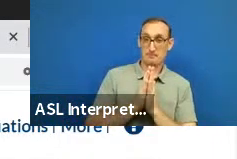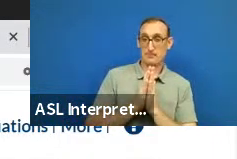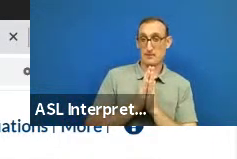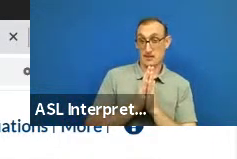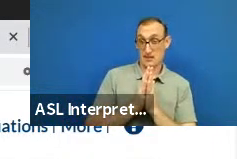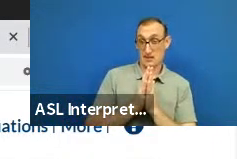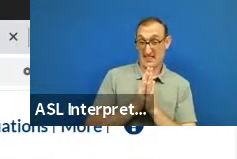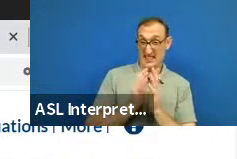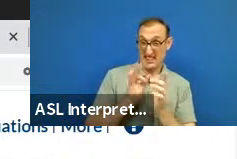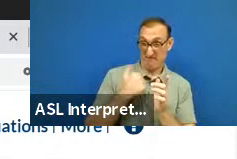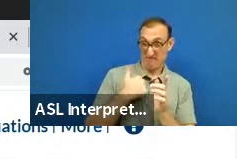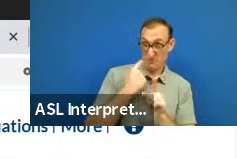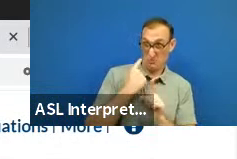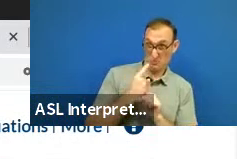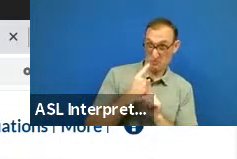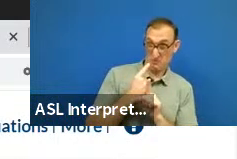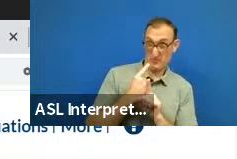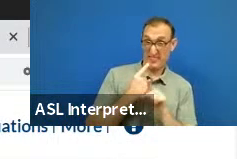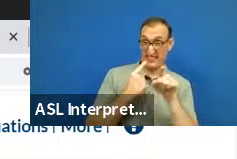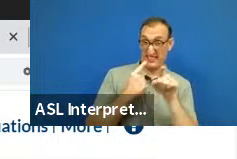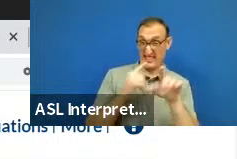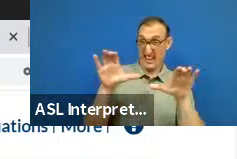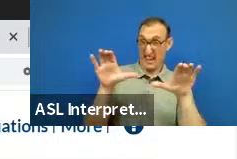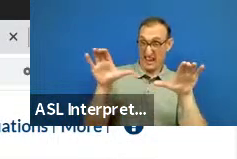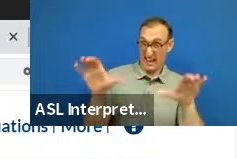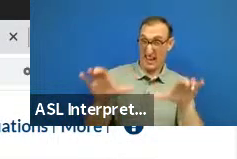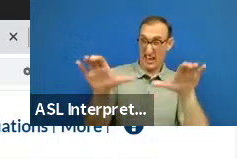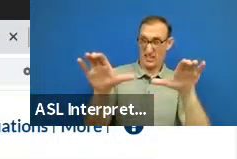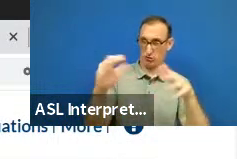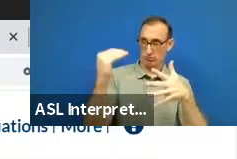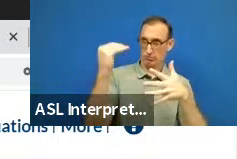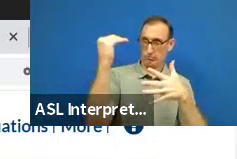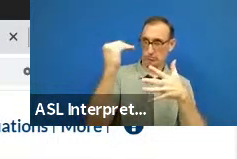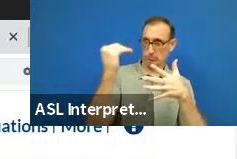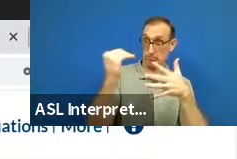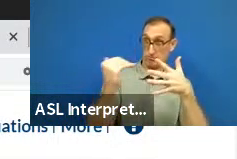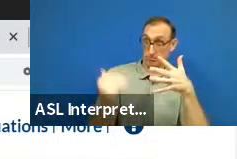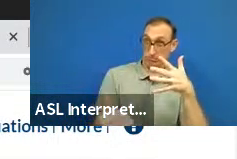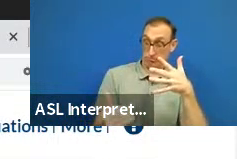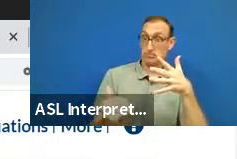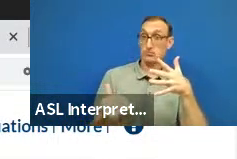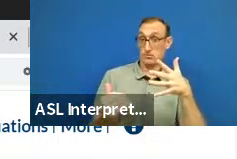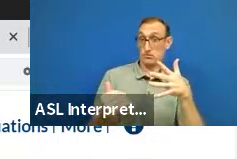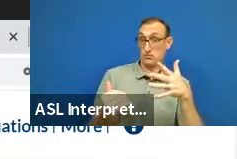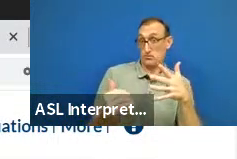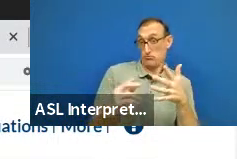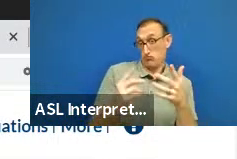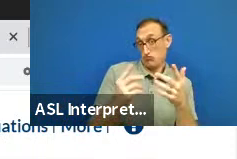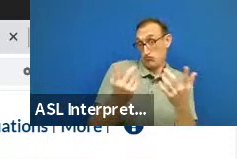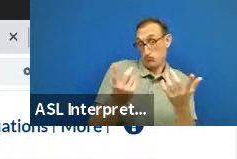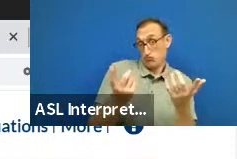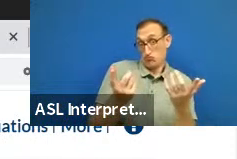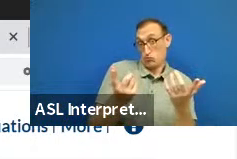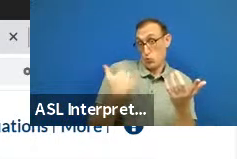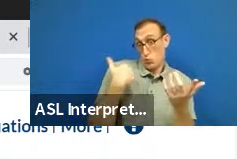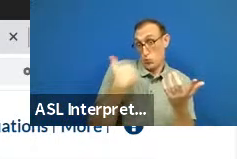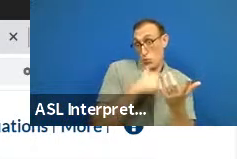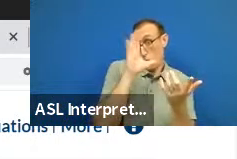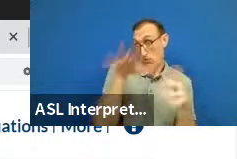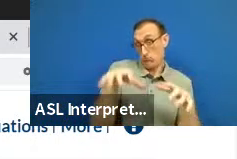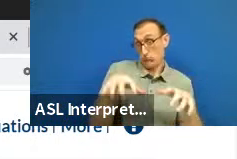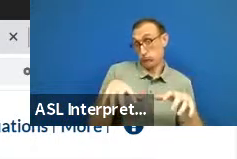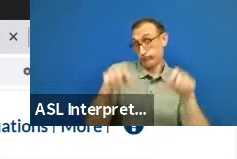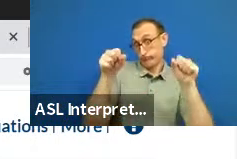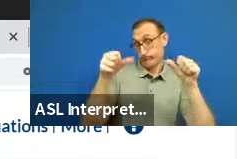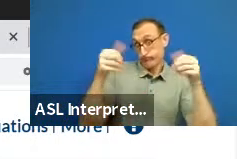these action steps can be considered the actions that we'll take. And then